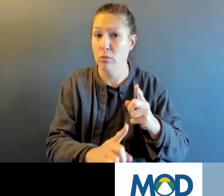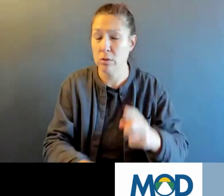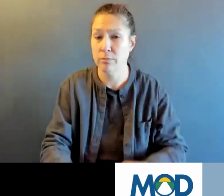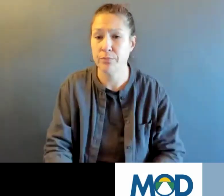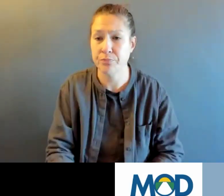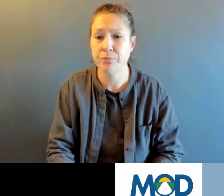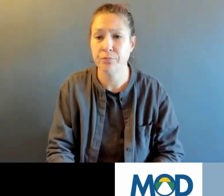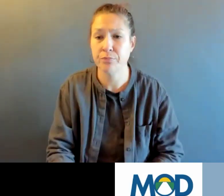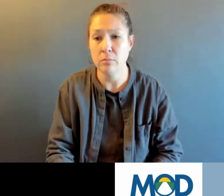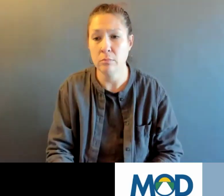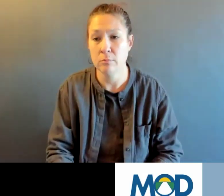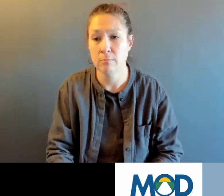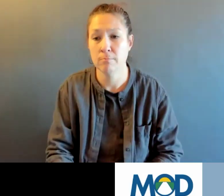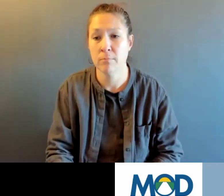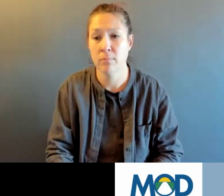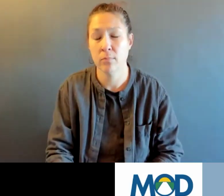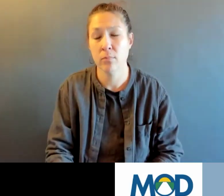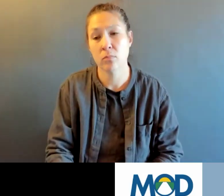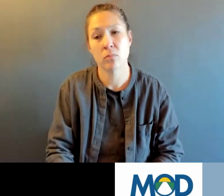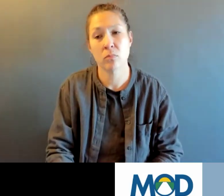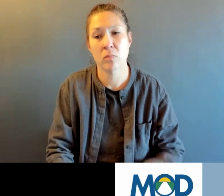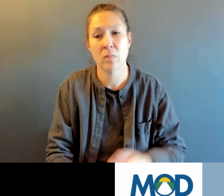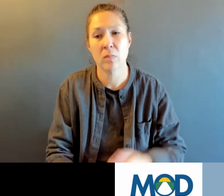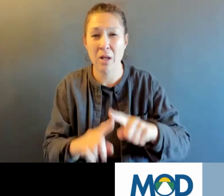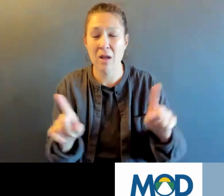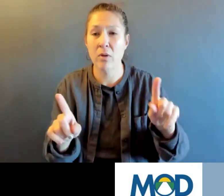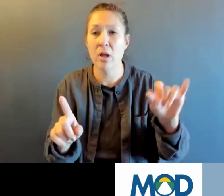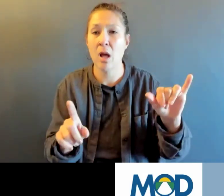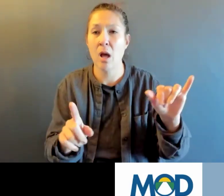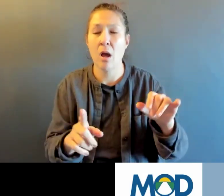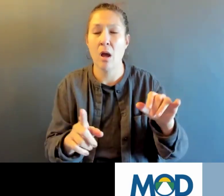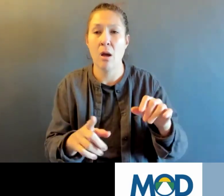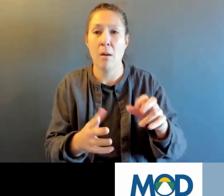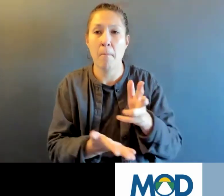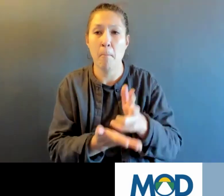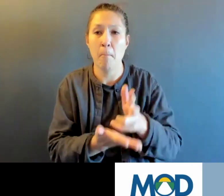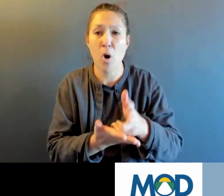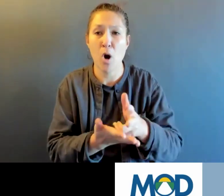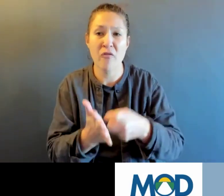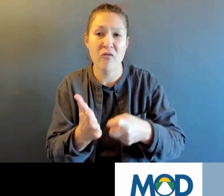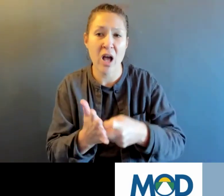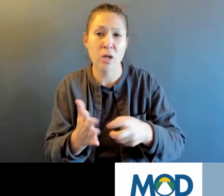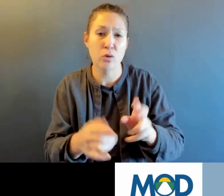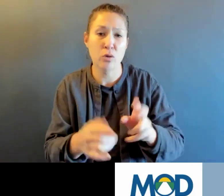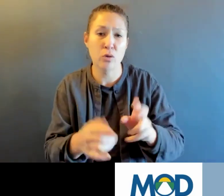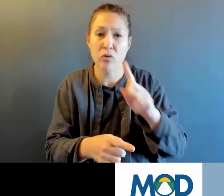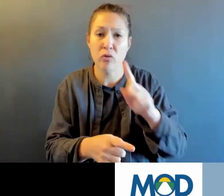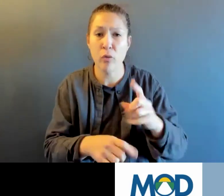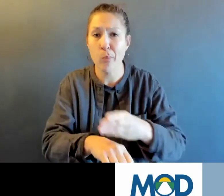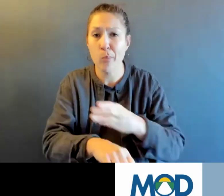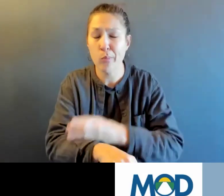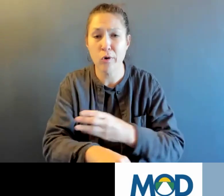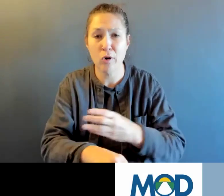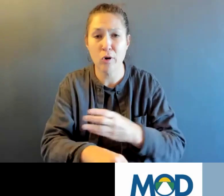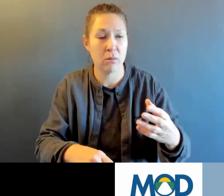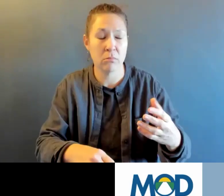Again, it's a little bit different, but the parking fines can be used as well for municipal improvements, even where they're not doing work.